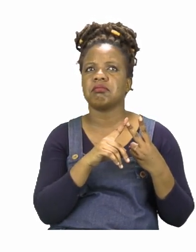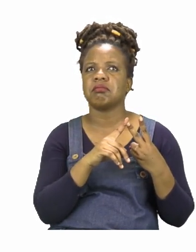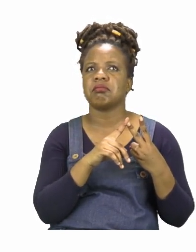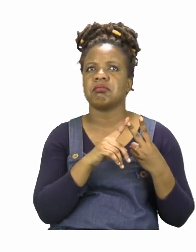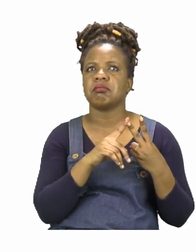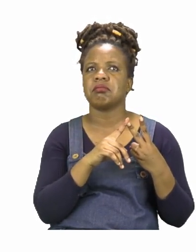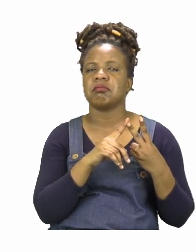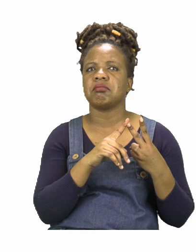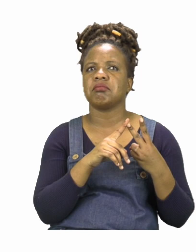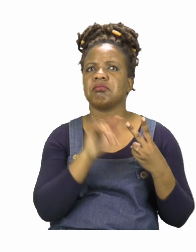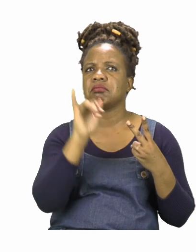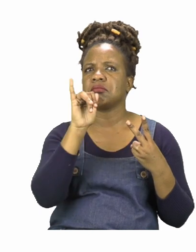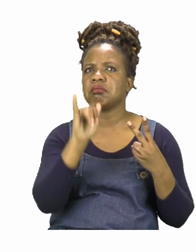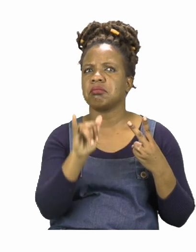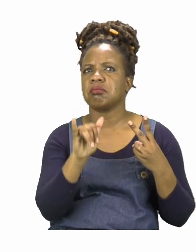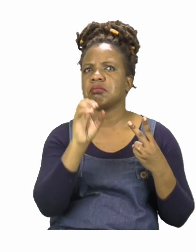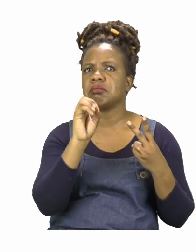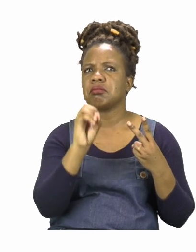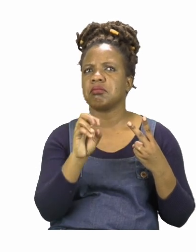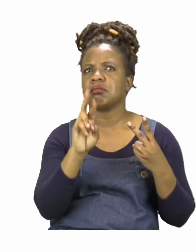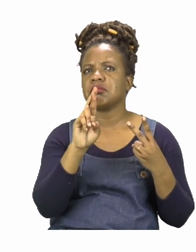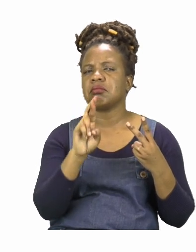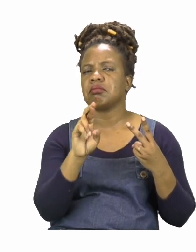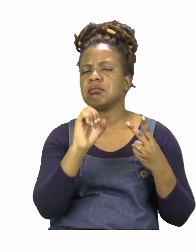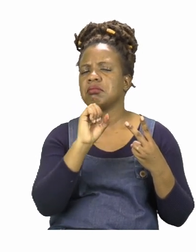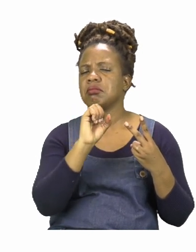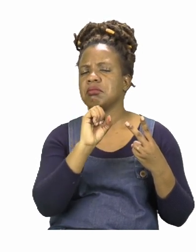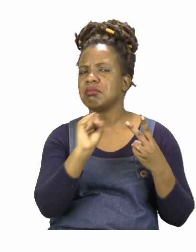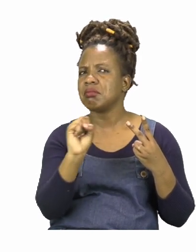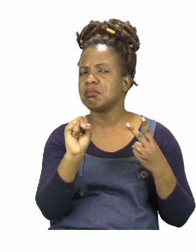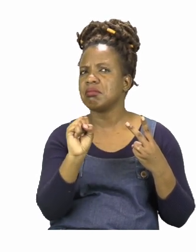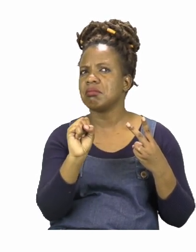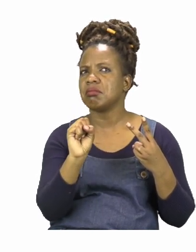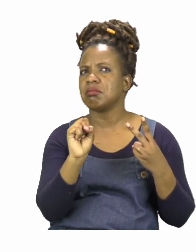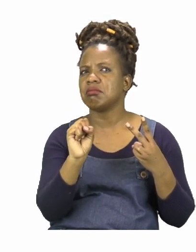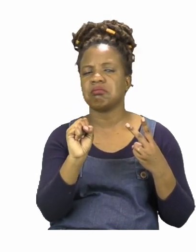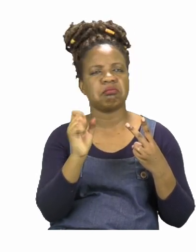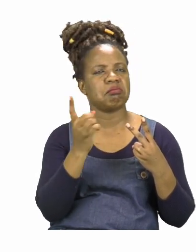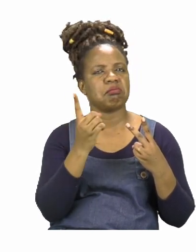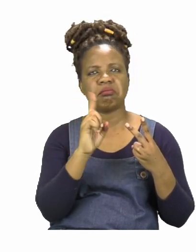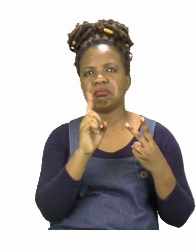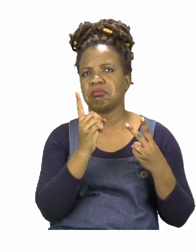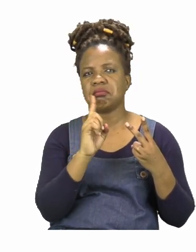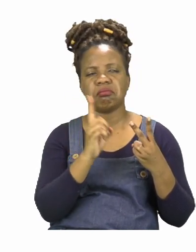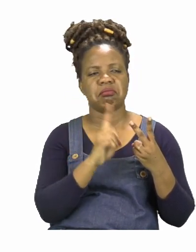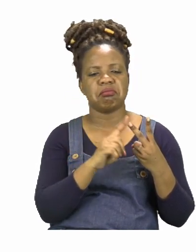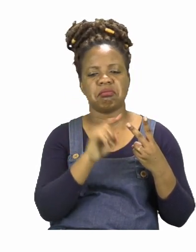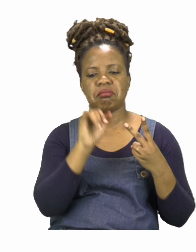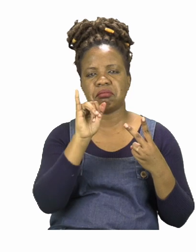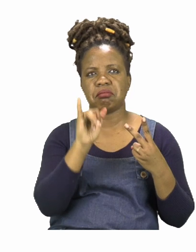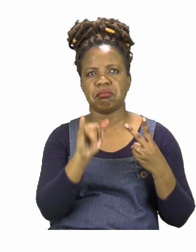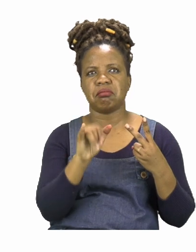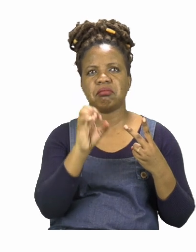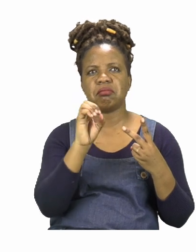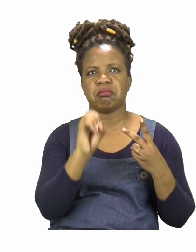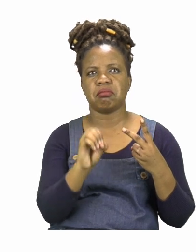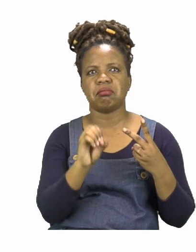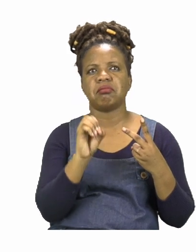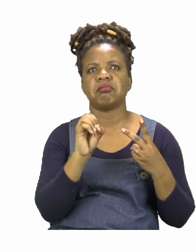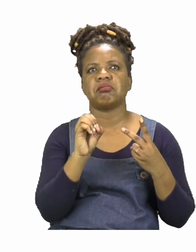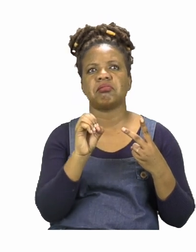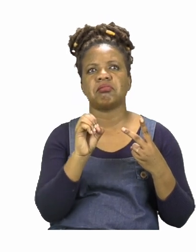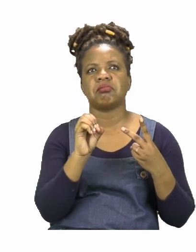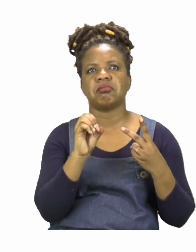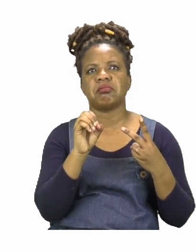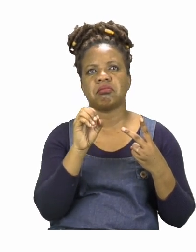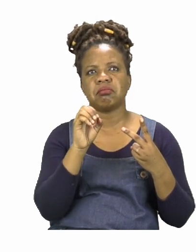is yours favorite color? No, the word yours in this case does not fit, so please